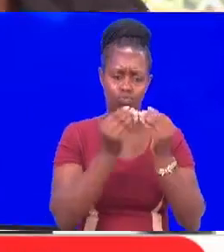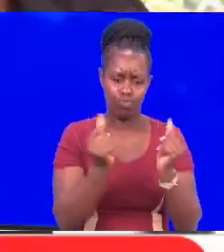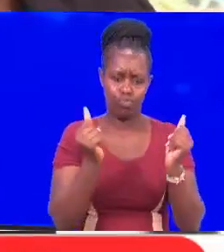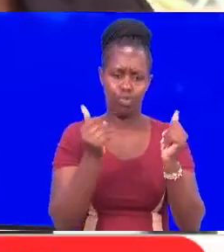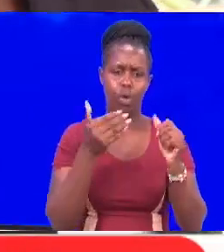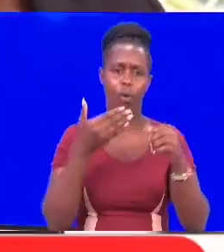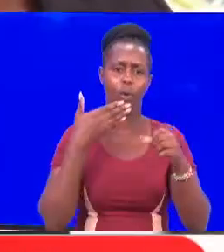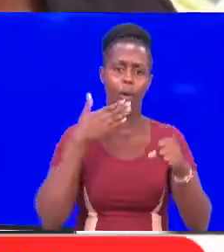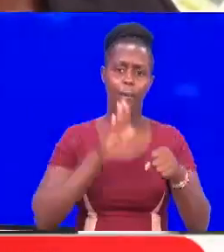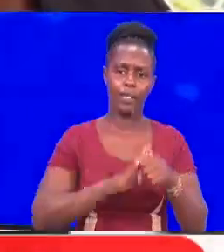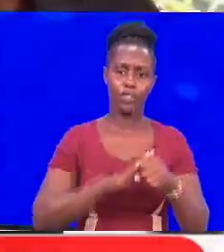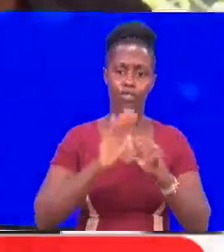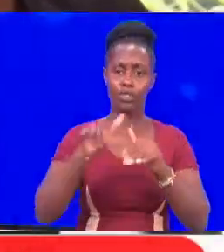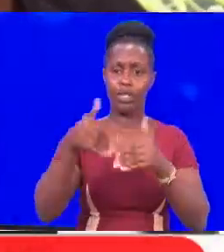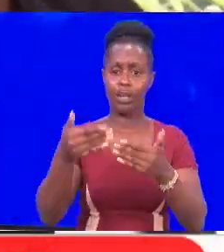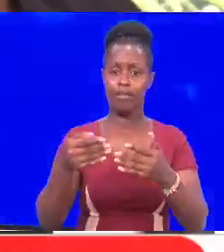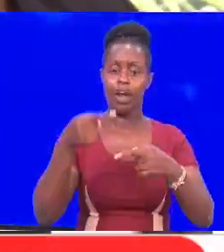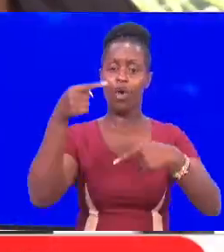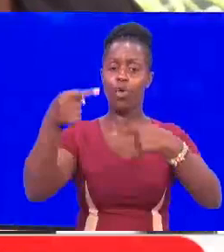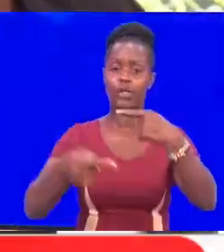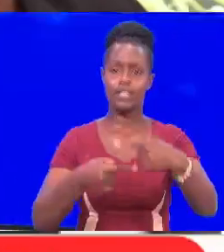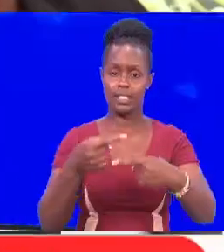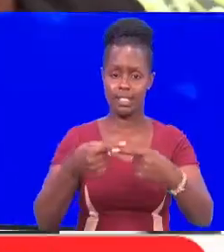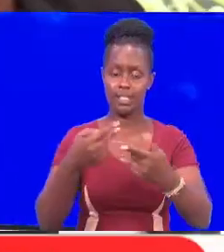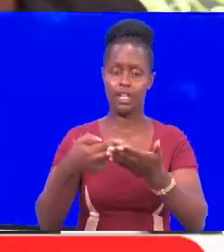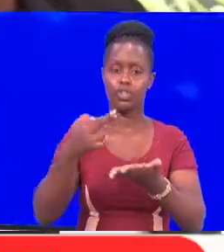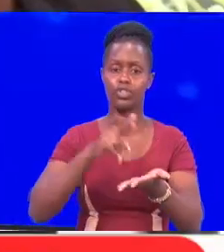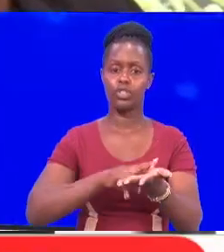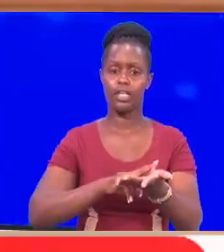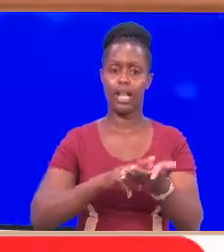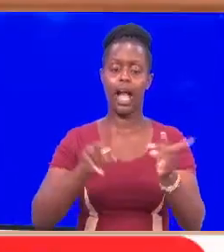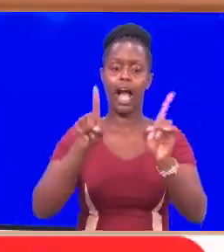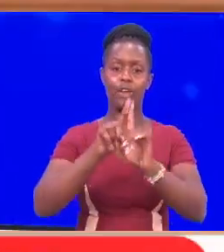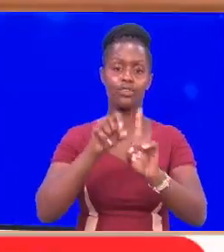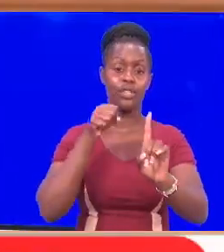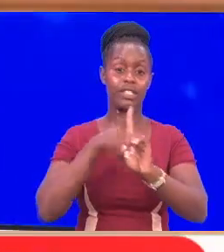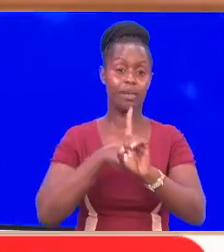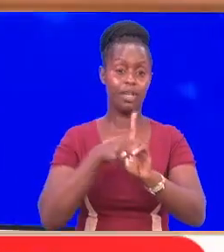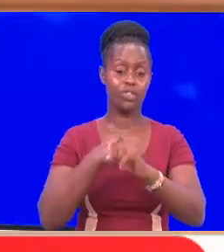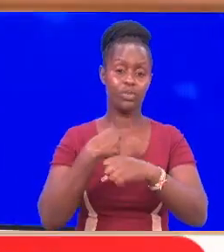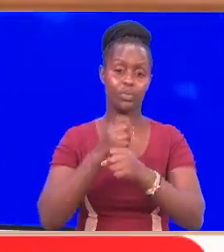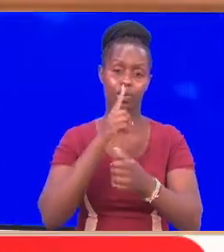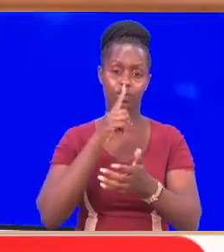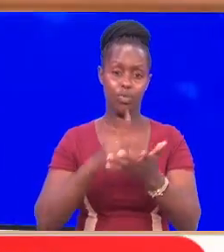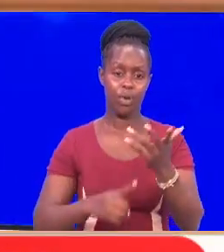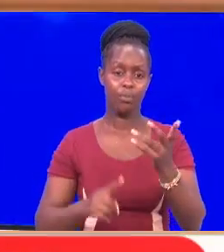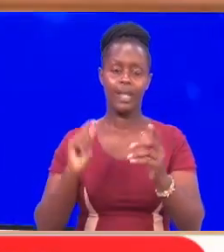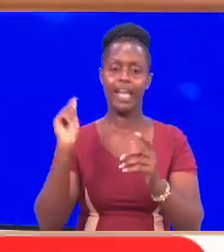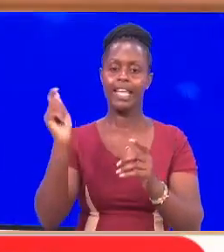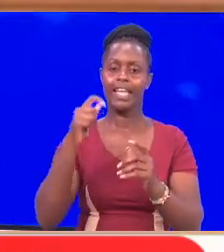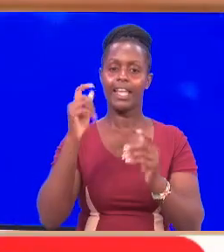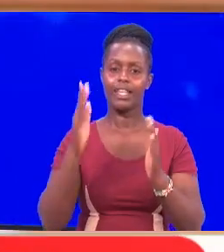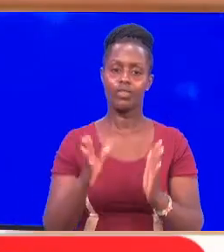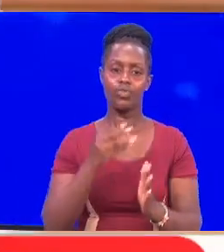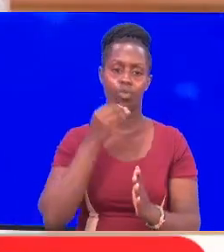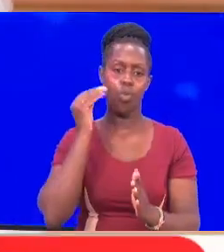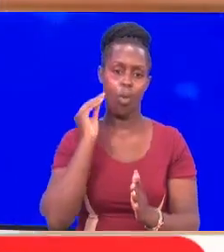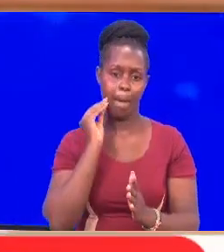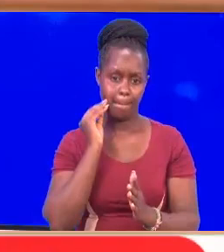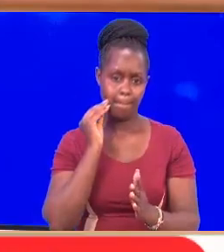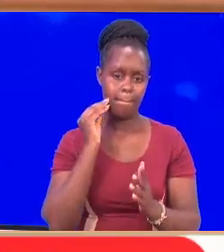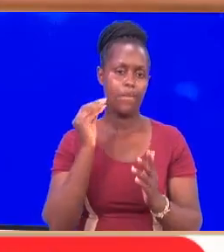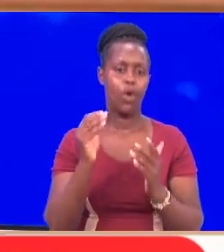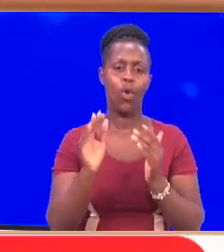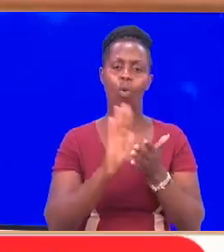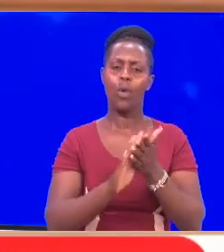deliver consistent investment of resources and determination to ensure that every Kenyan household, regardless of